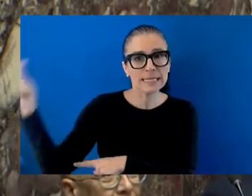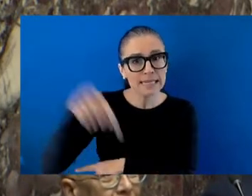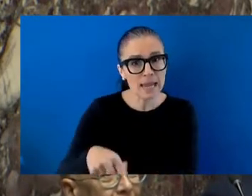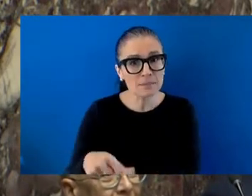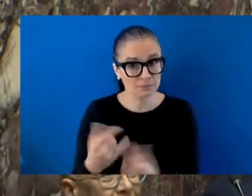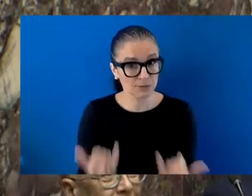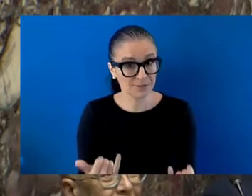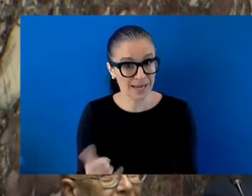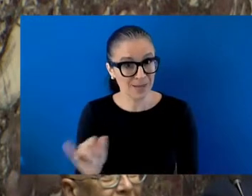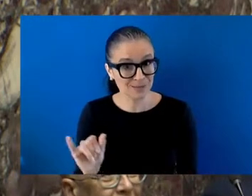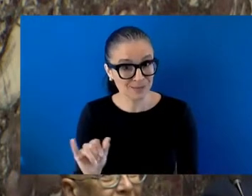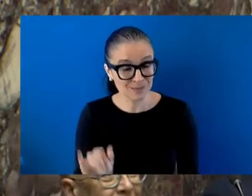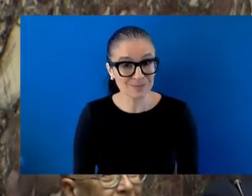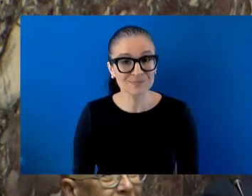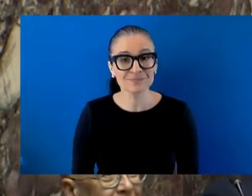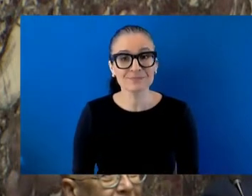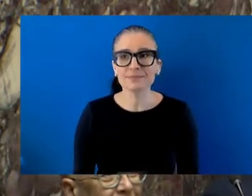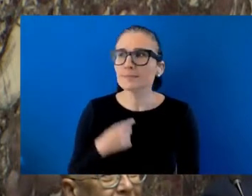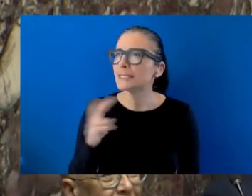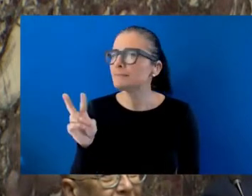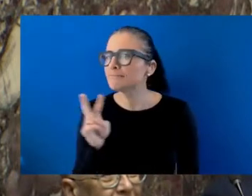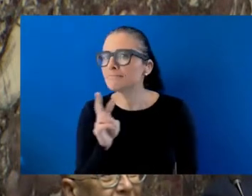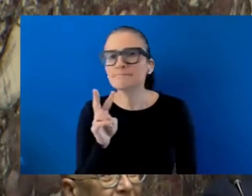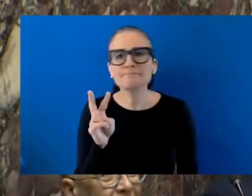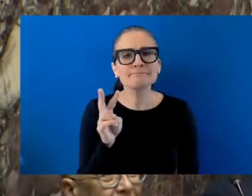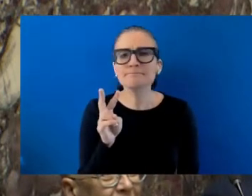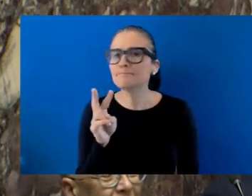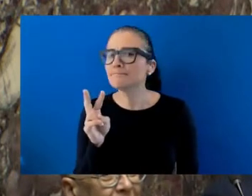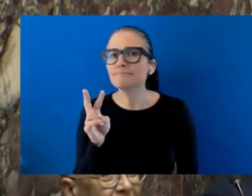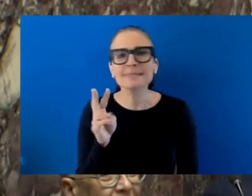me to recognize the fourth person who's with them.